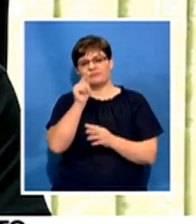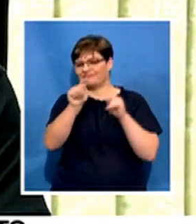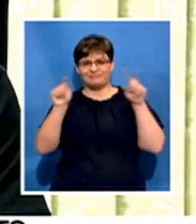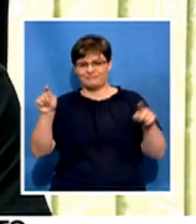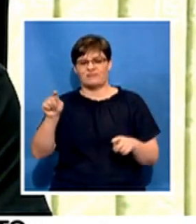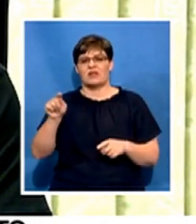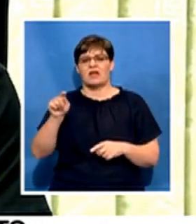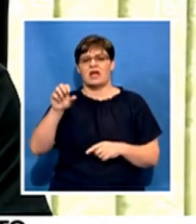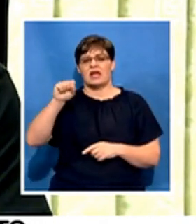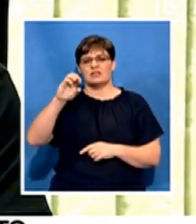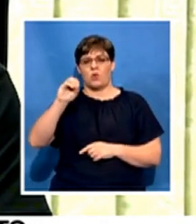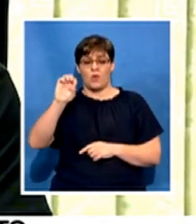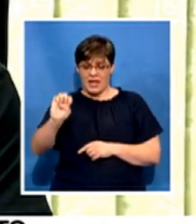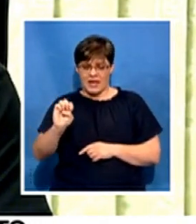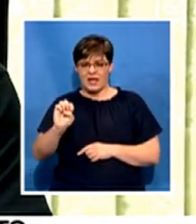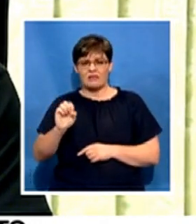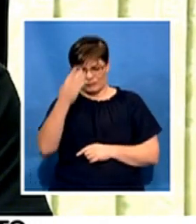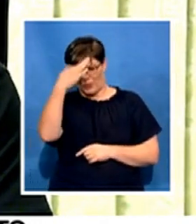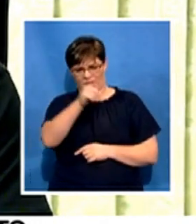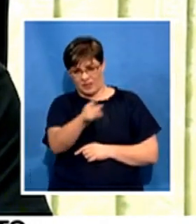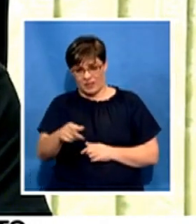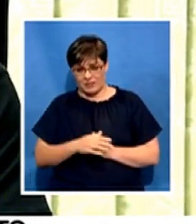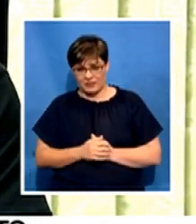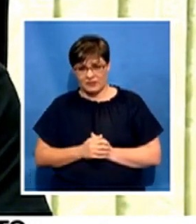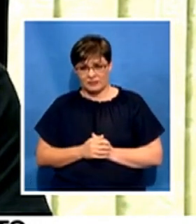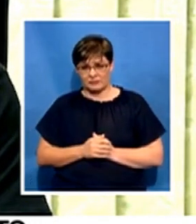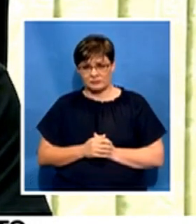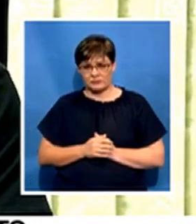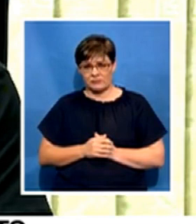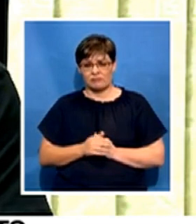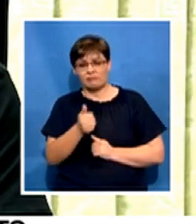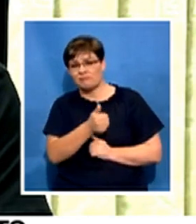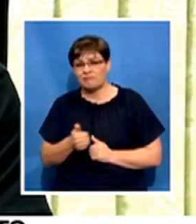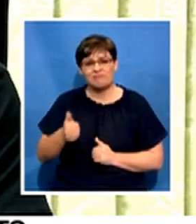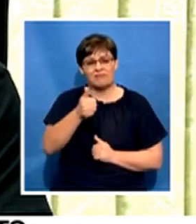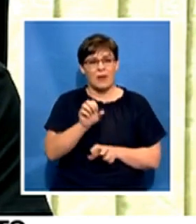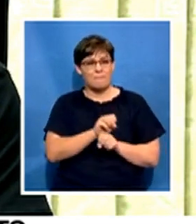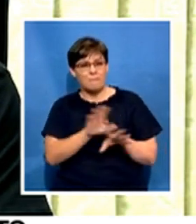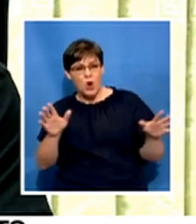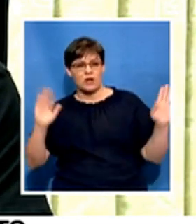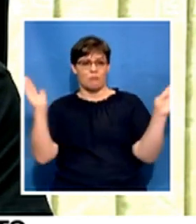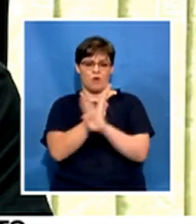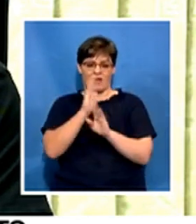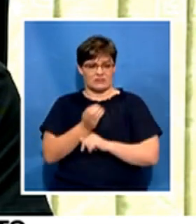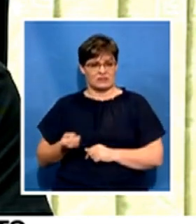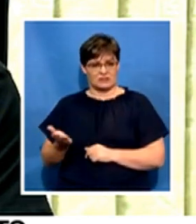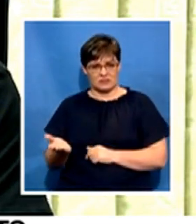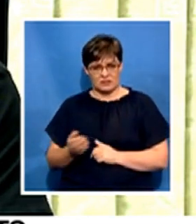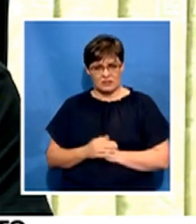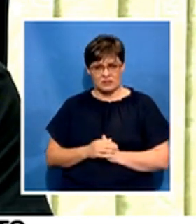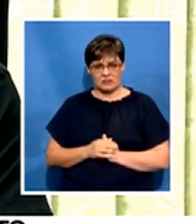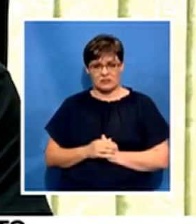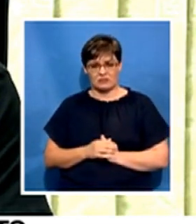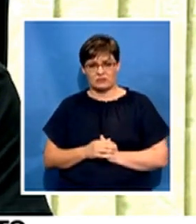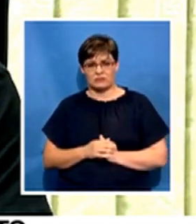said that in the main or a majority will be private hands. We looking at a number of the SOEs that we